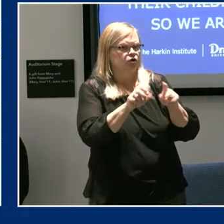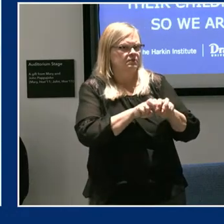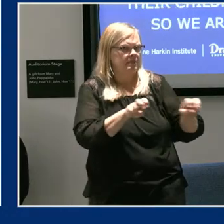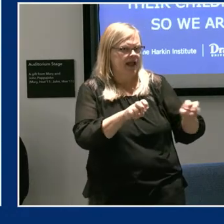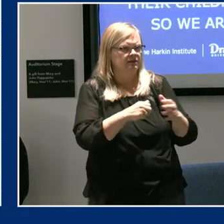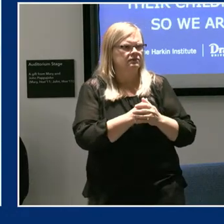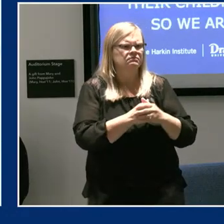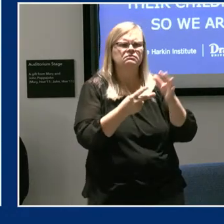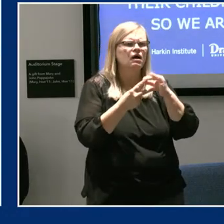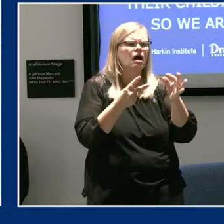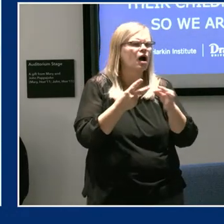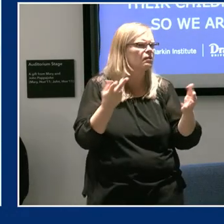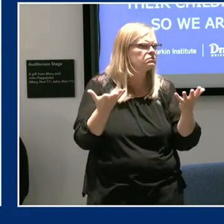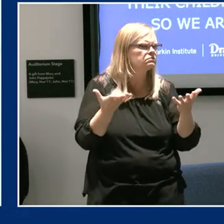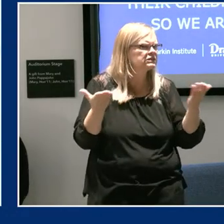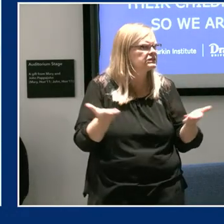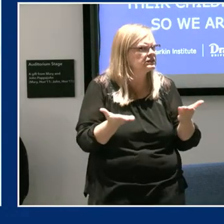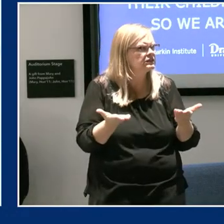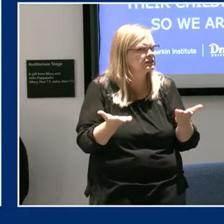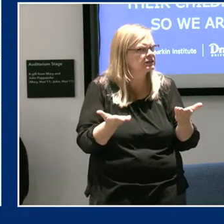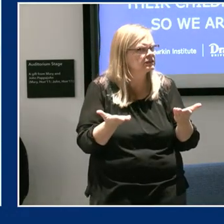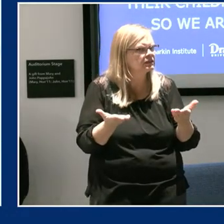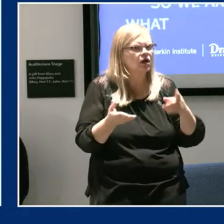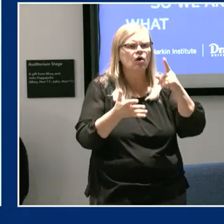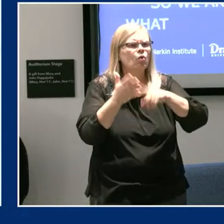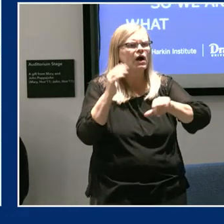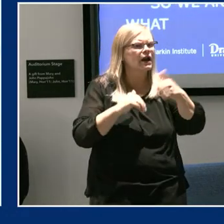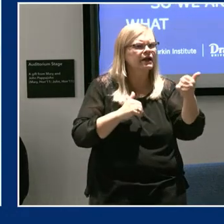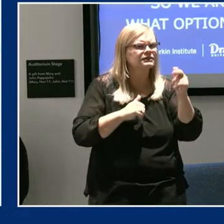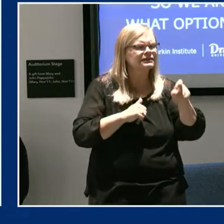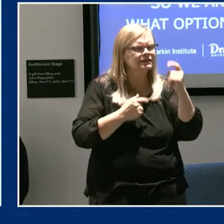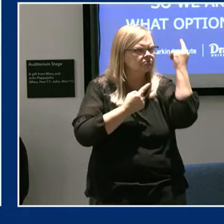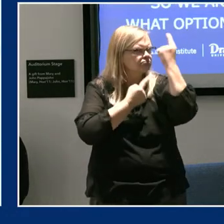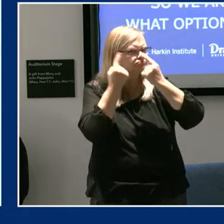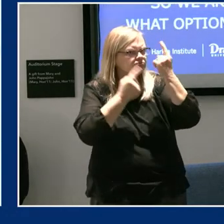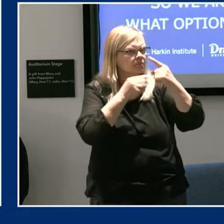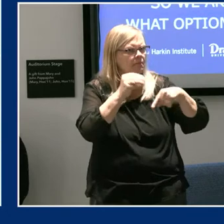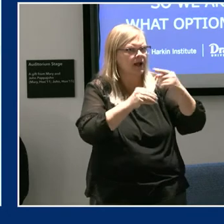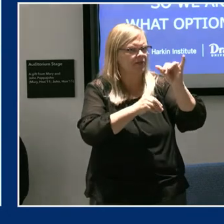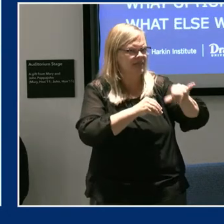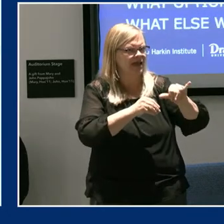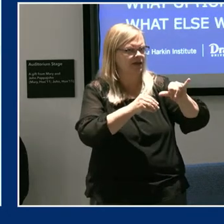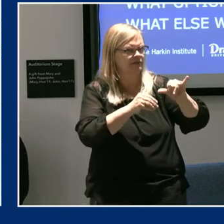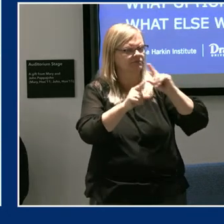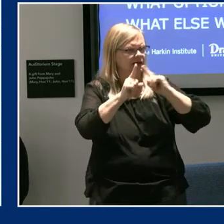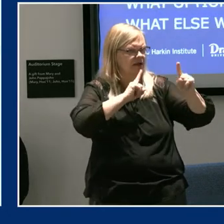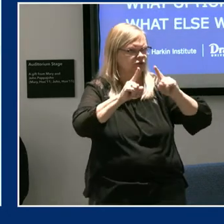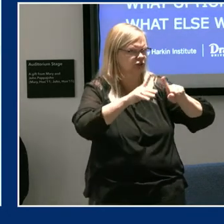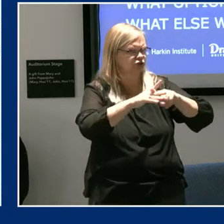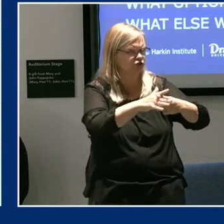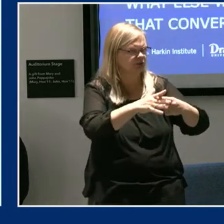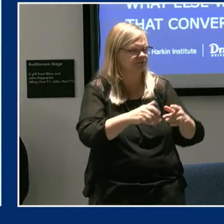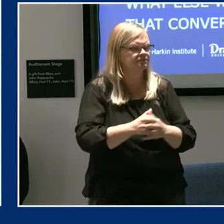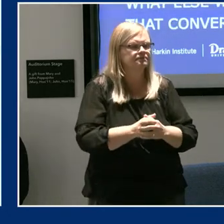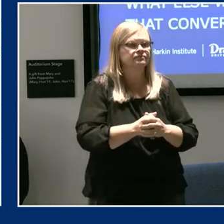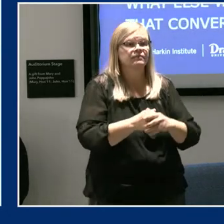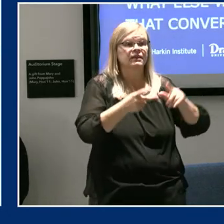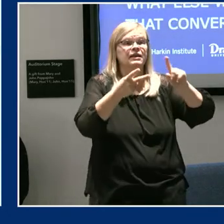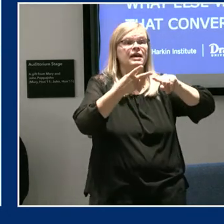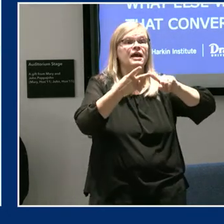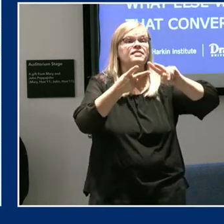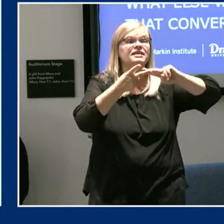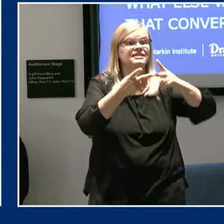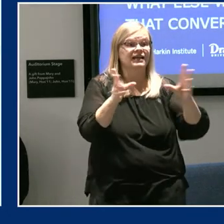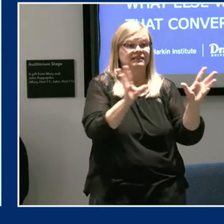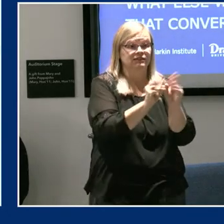what options are currently on the table and what else we need to be considering as part of that conversation. In the second